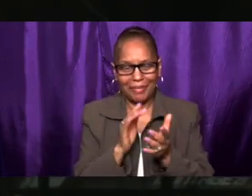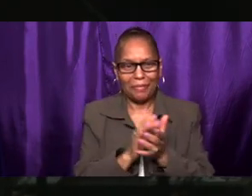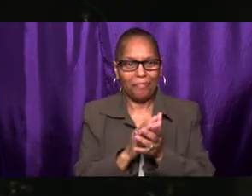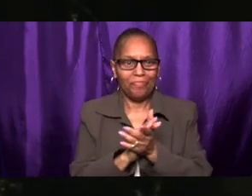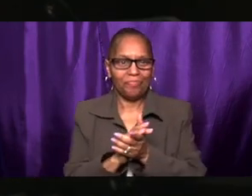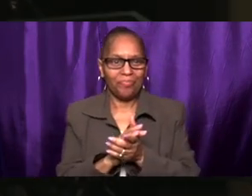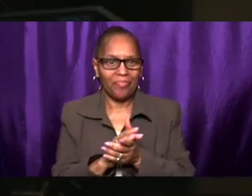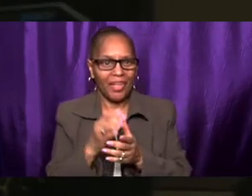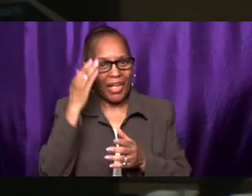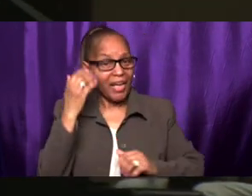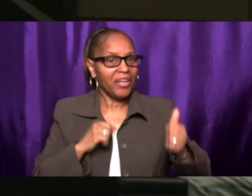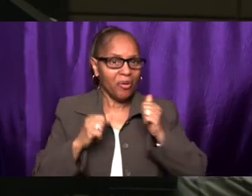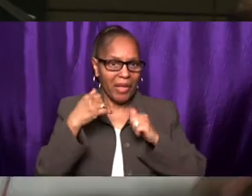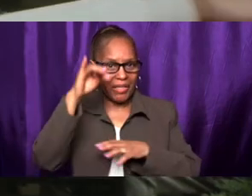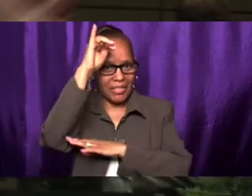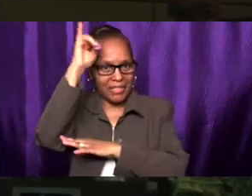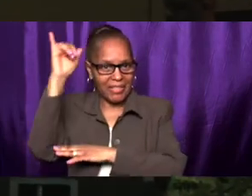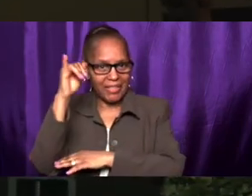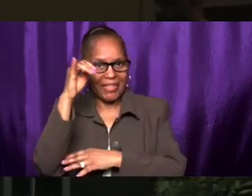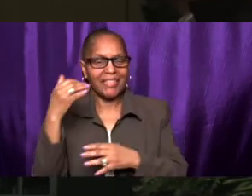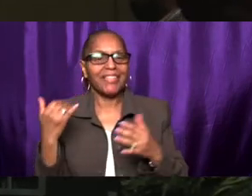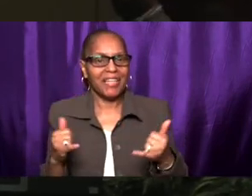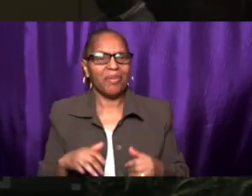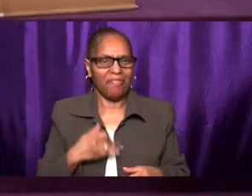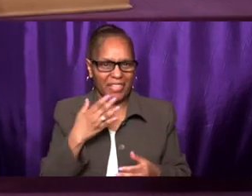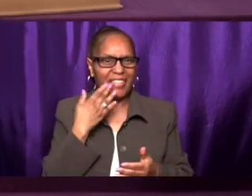I know I'm acting stupid today, but I'm feeling all right today.